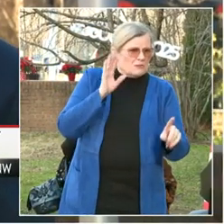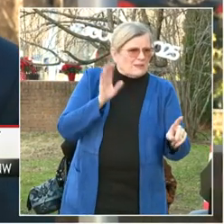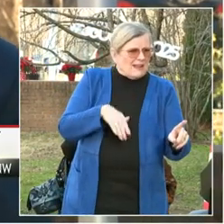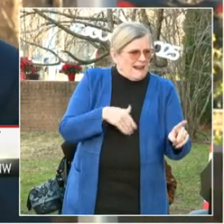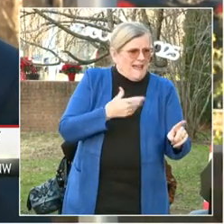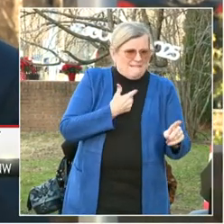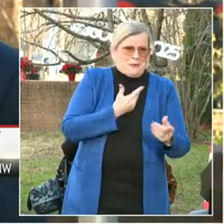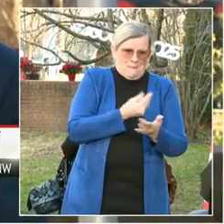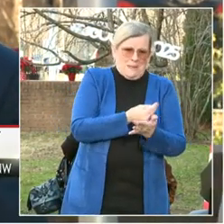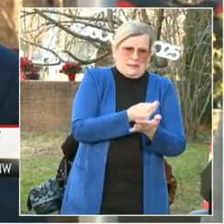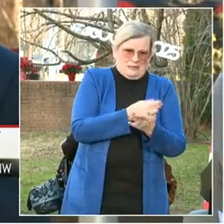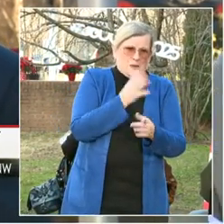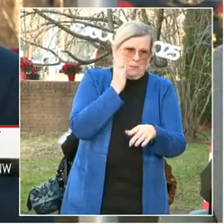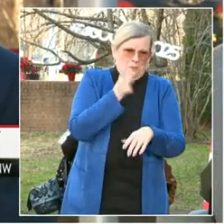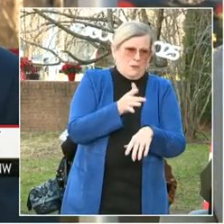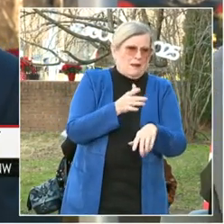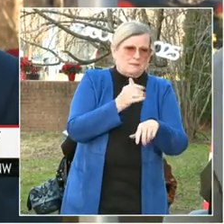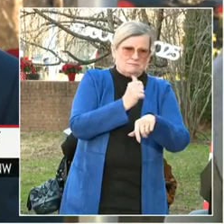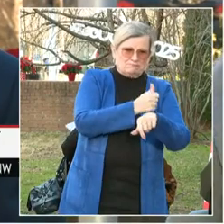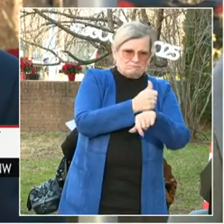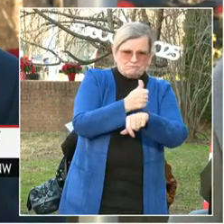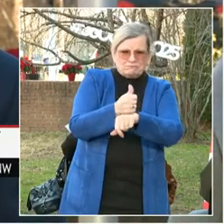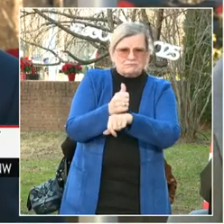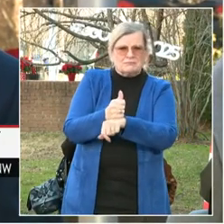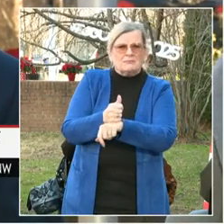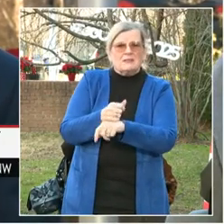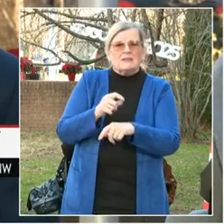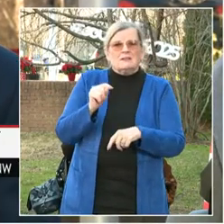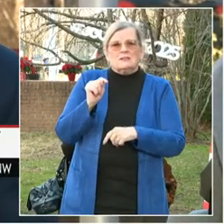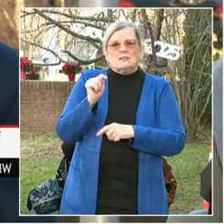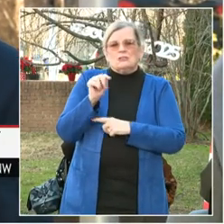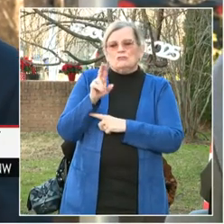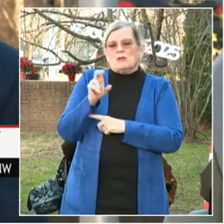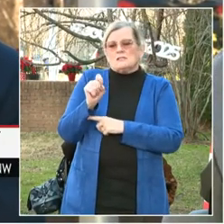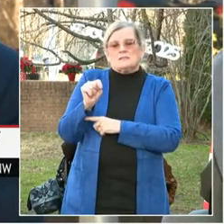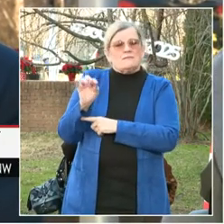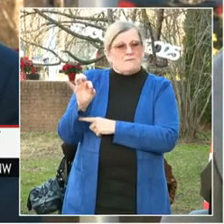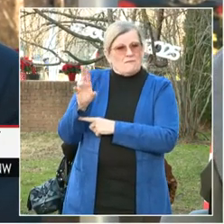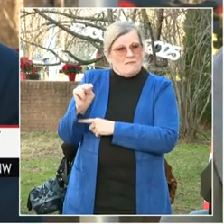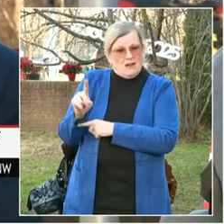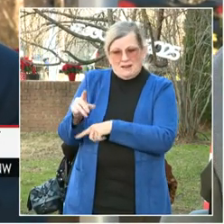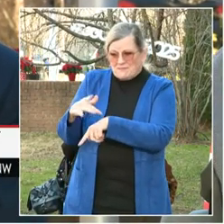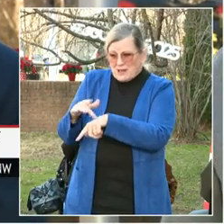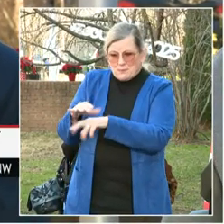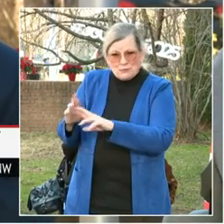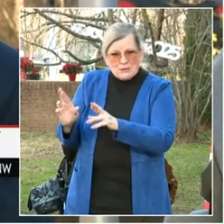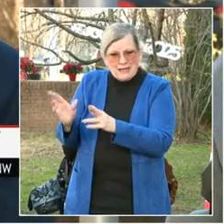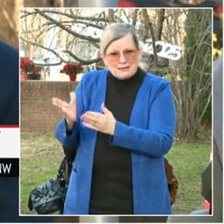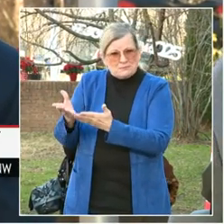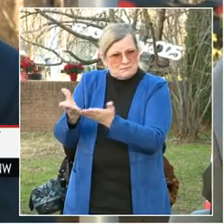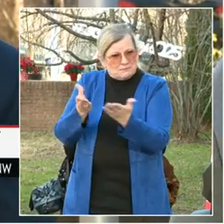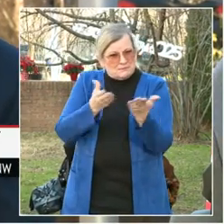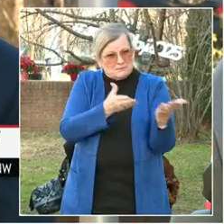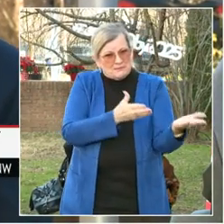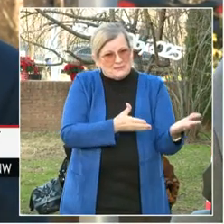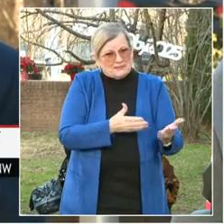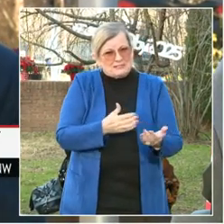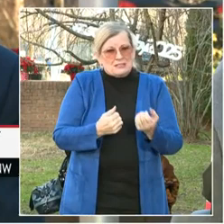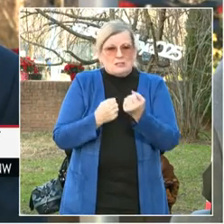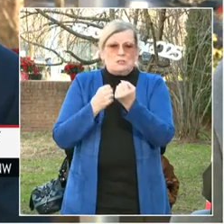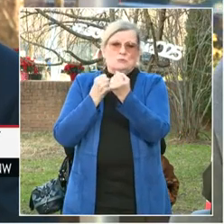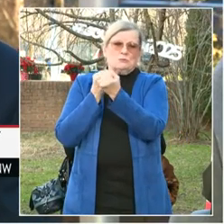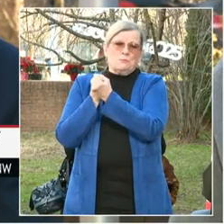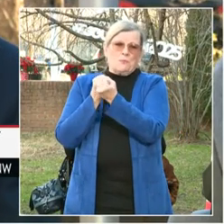Fund and the high needs area tax abatement, will support the largest share of affordable opportunities through both